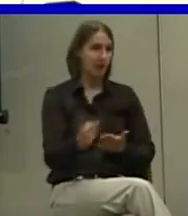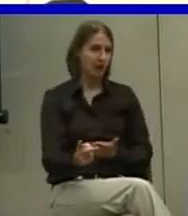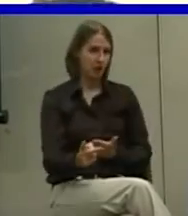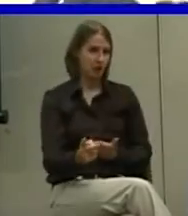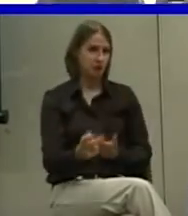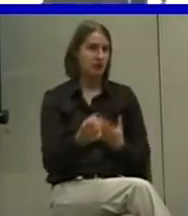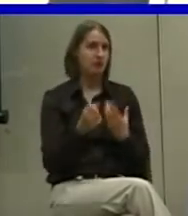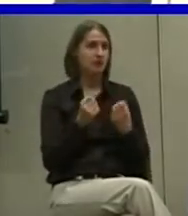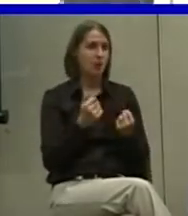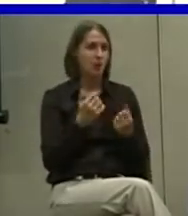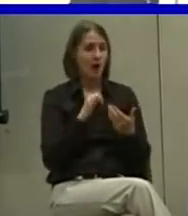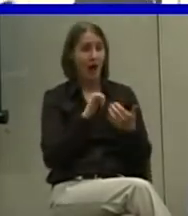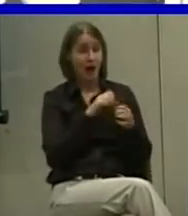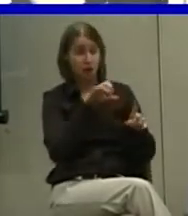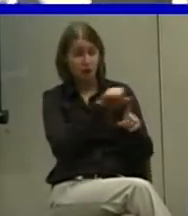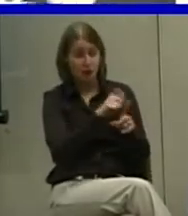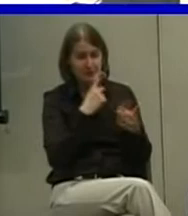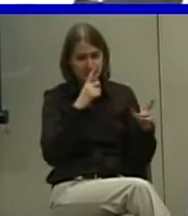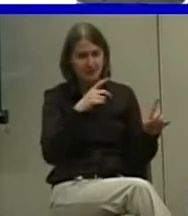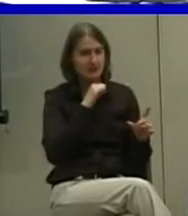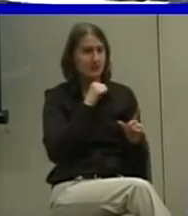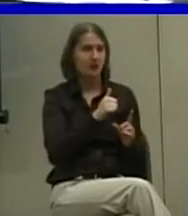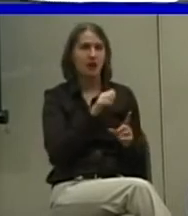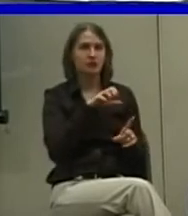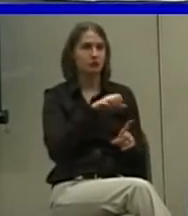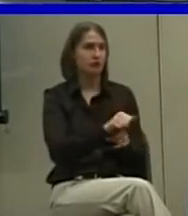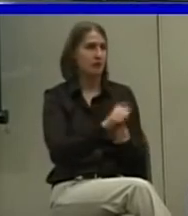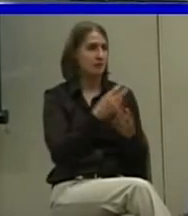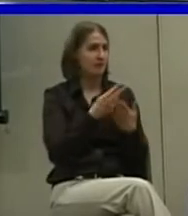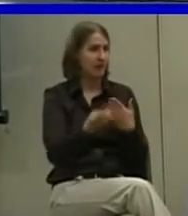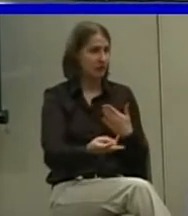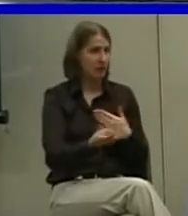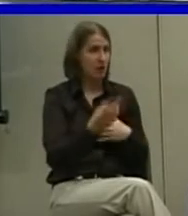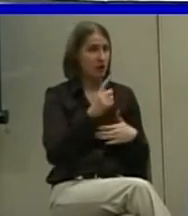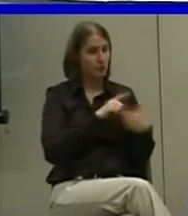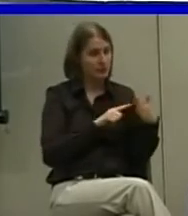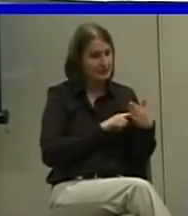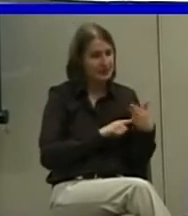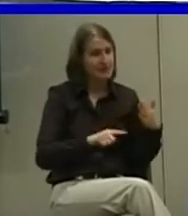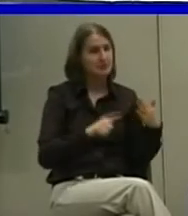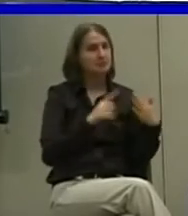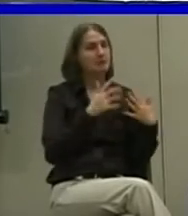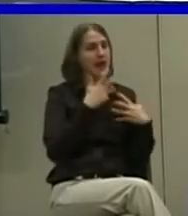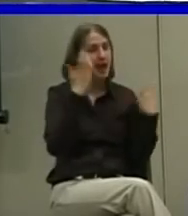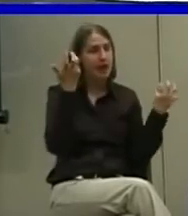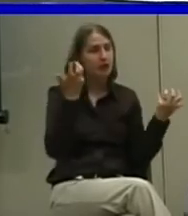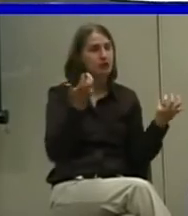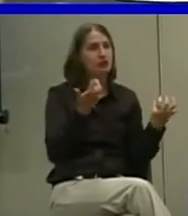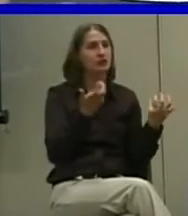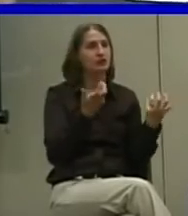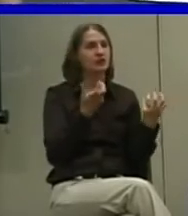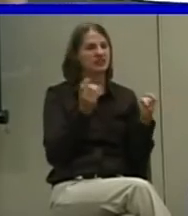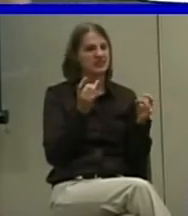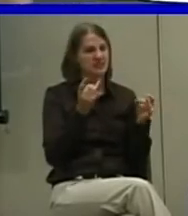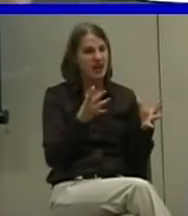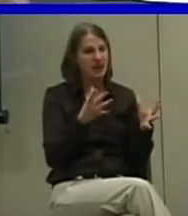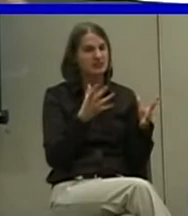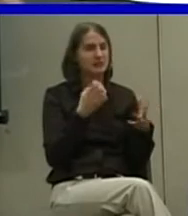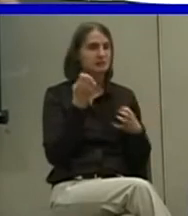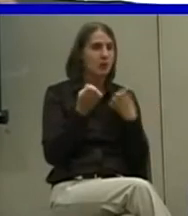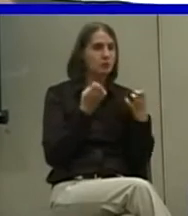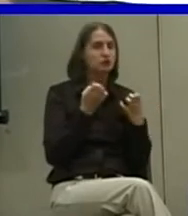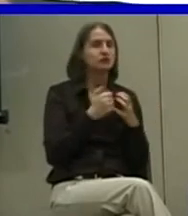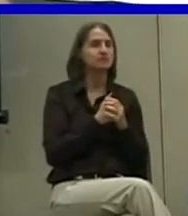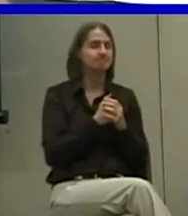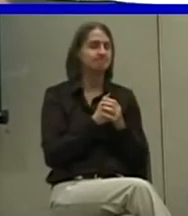trap success and not trap failure? The criticism, the anger, the disgust, the emotion that we put into it is